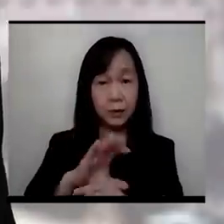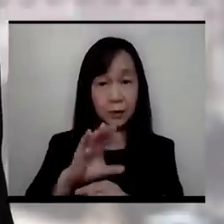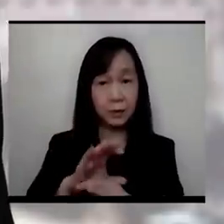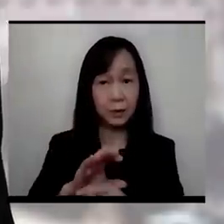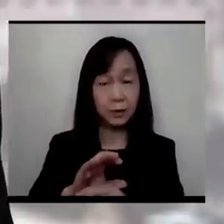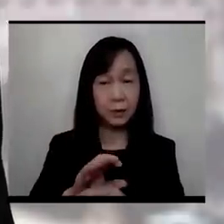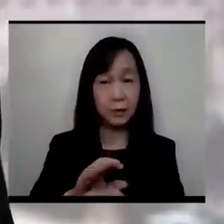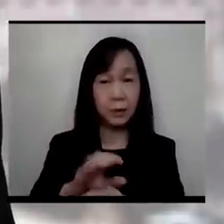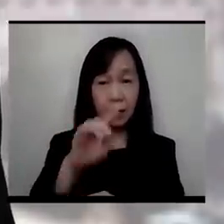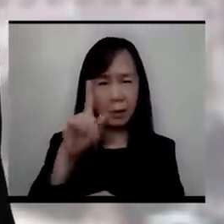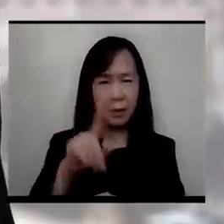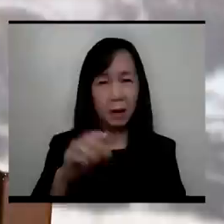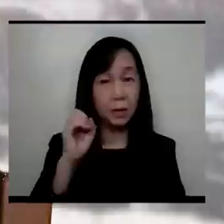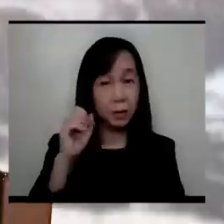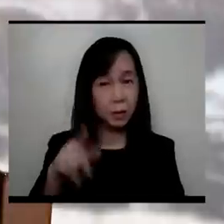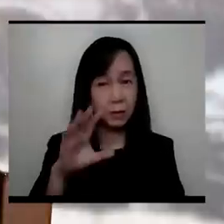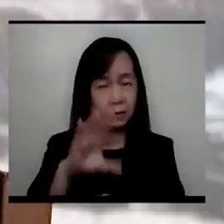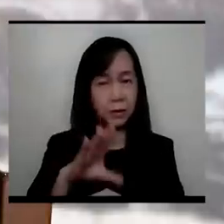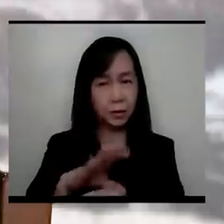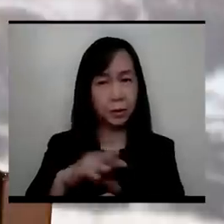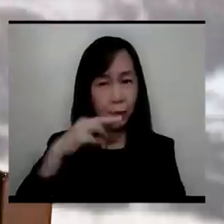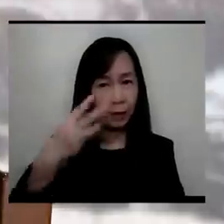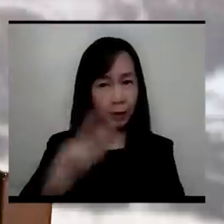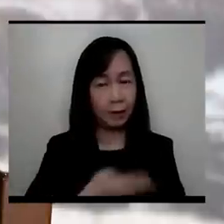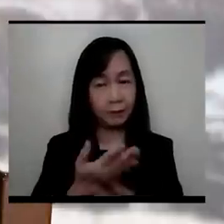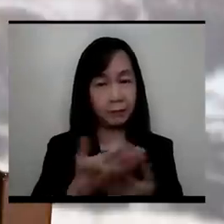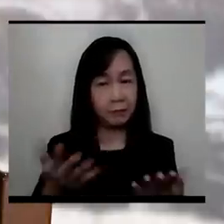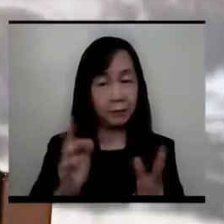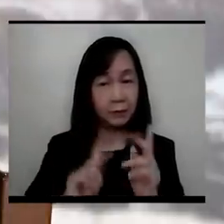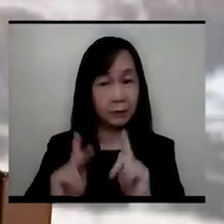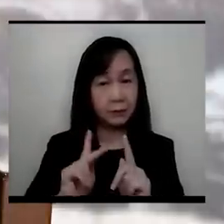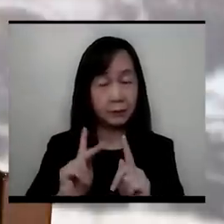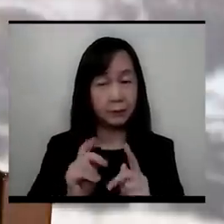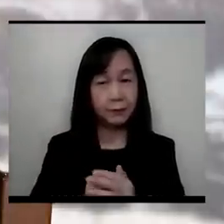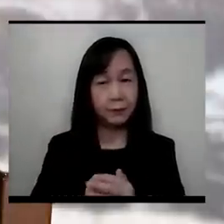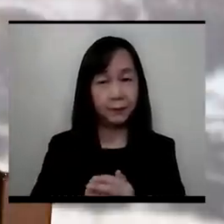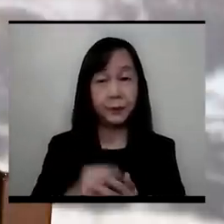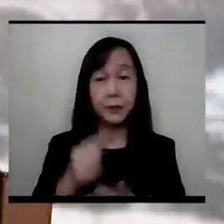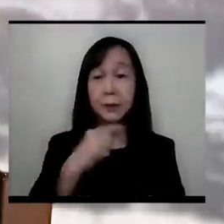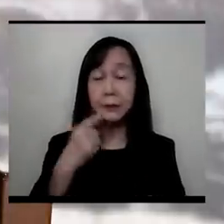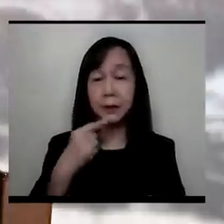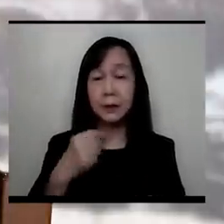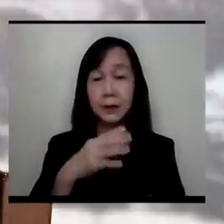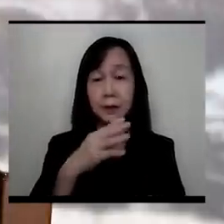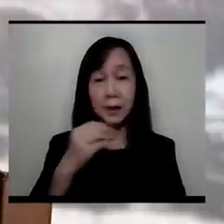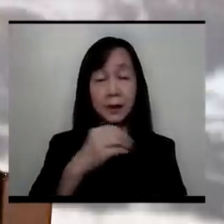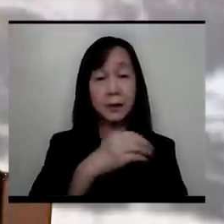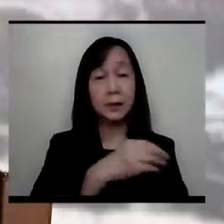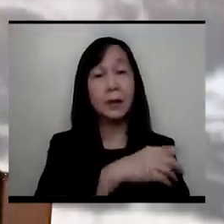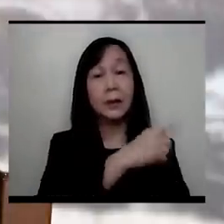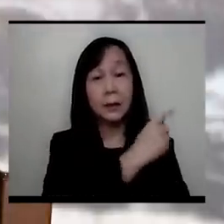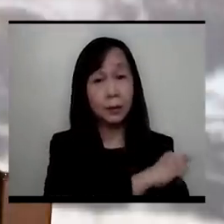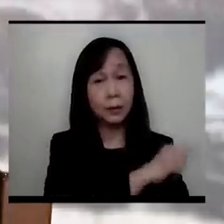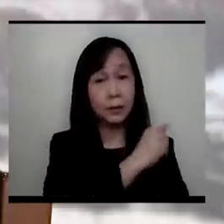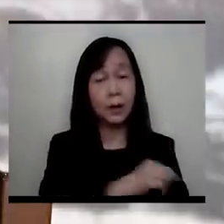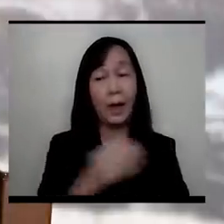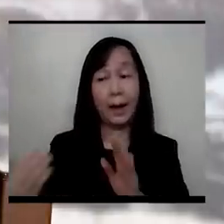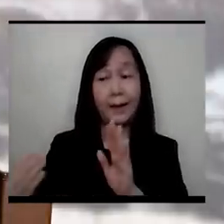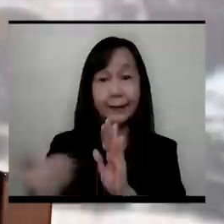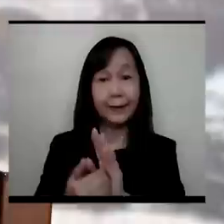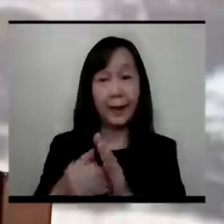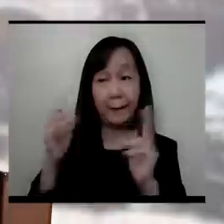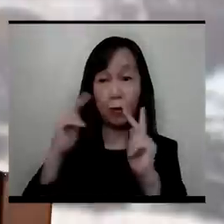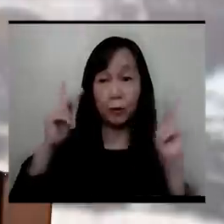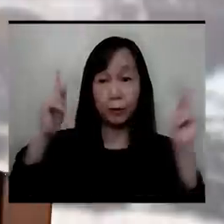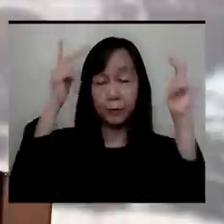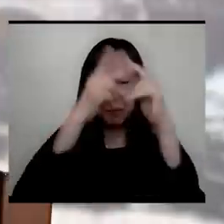church Welcome them back? The priest and theologian Novation Who would be anti-Pope Said